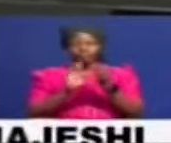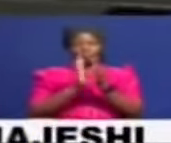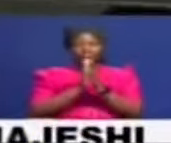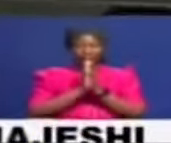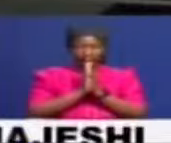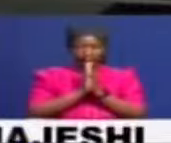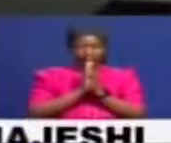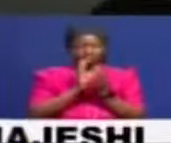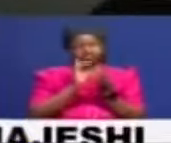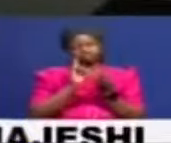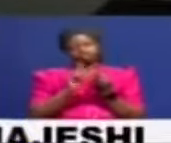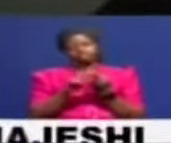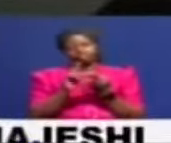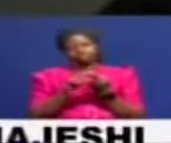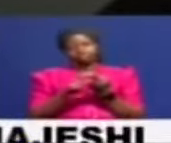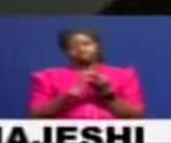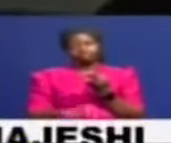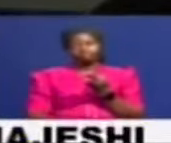latest.